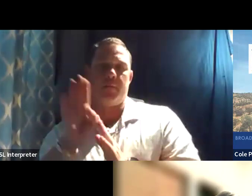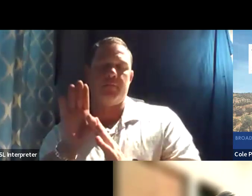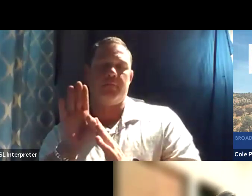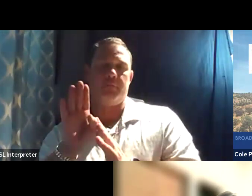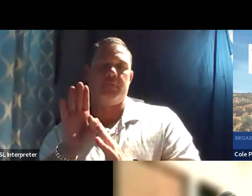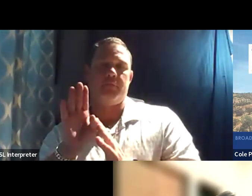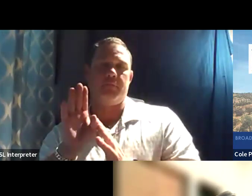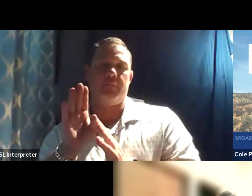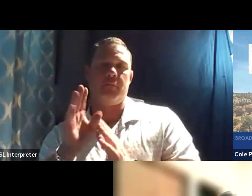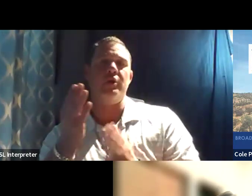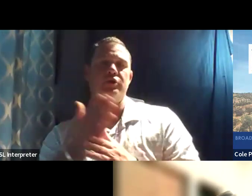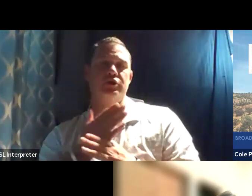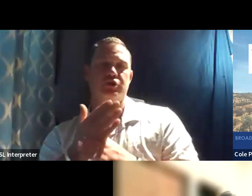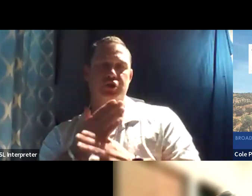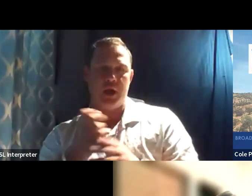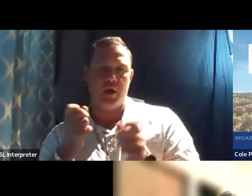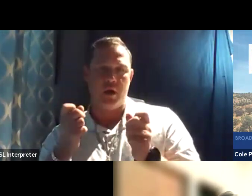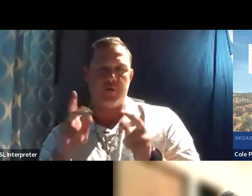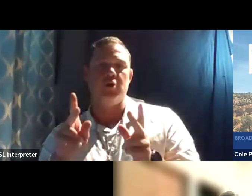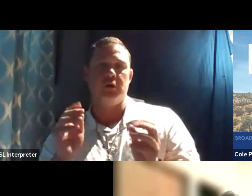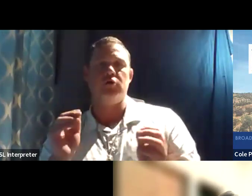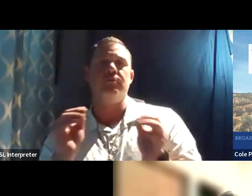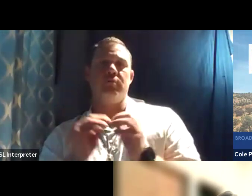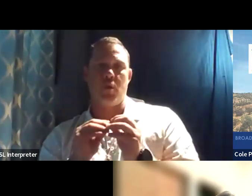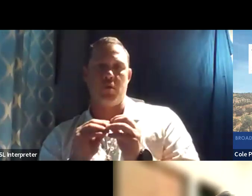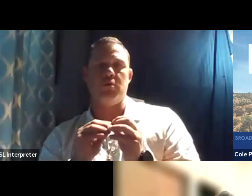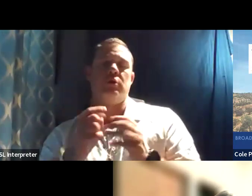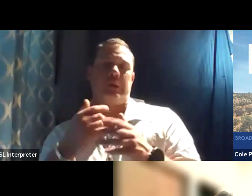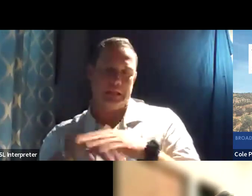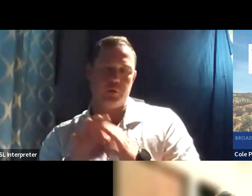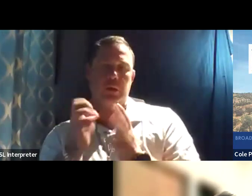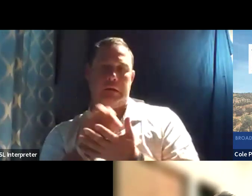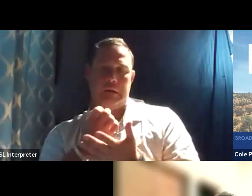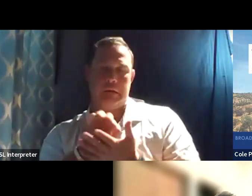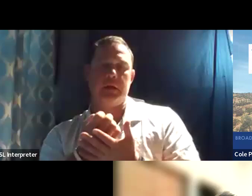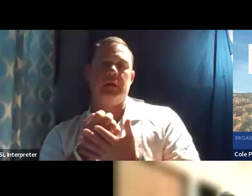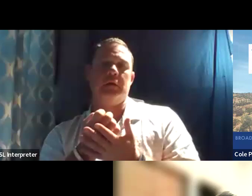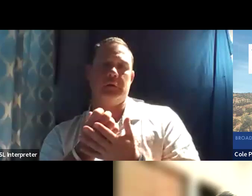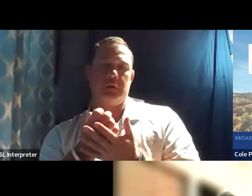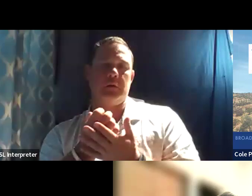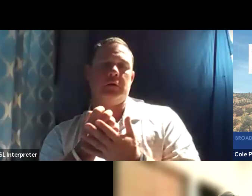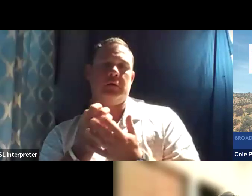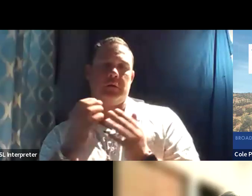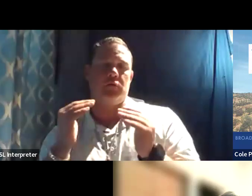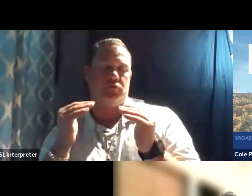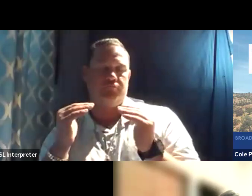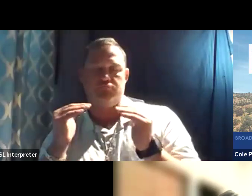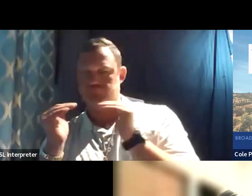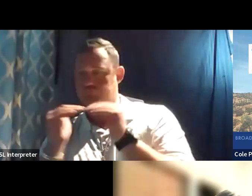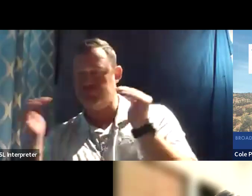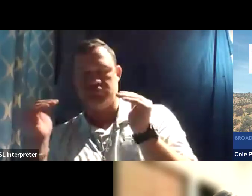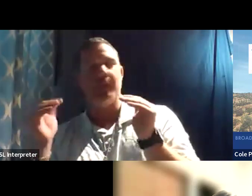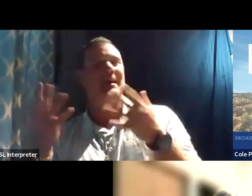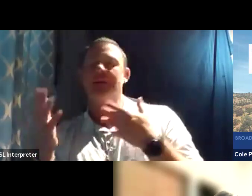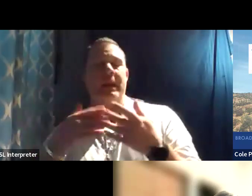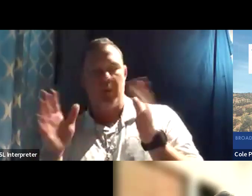offer shared opportunities to do so much more, to get into the economy, to start businesses, and to have so